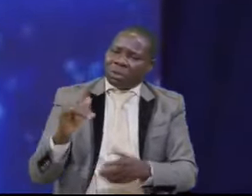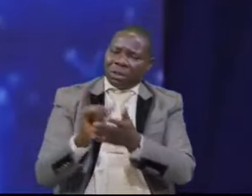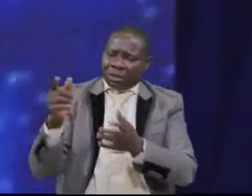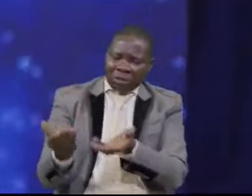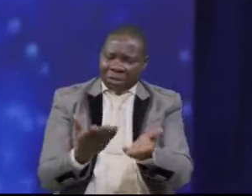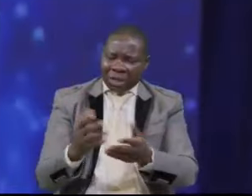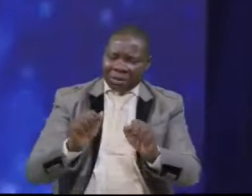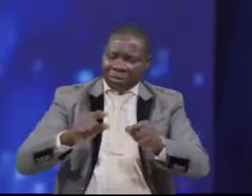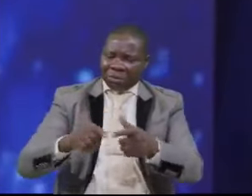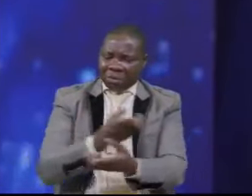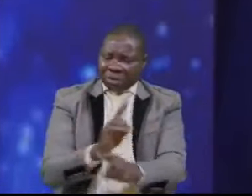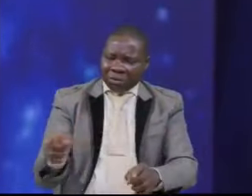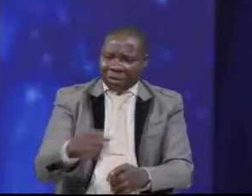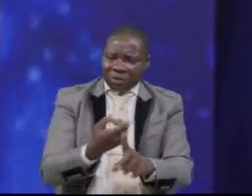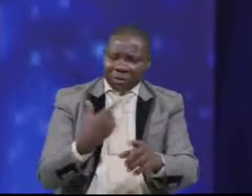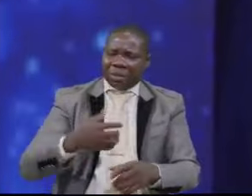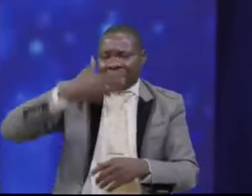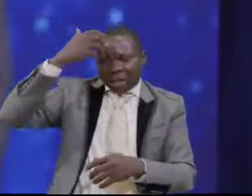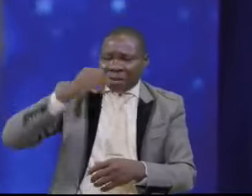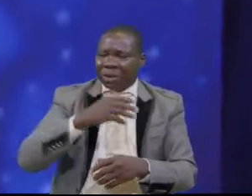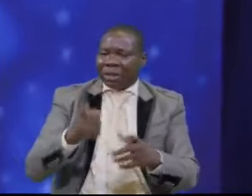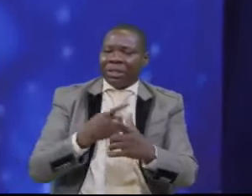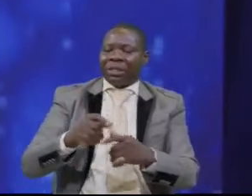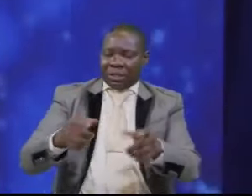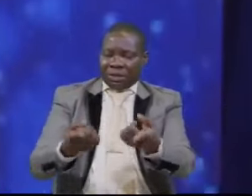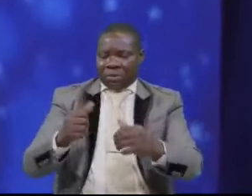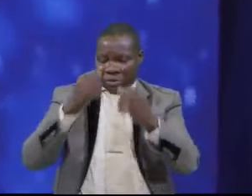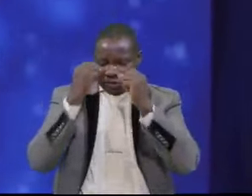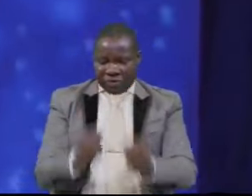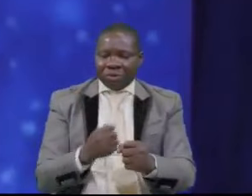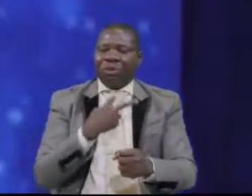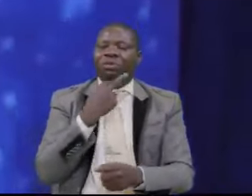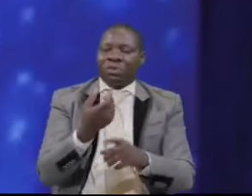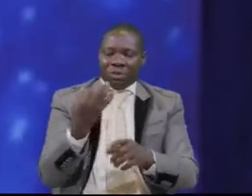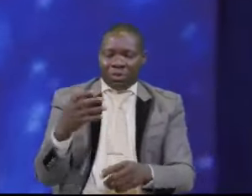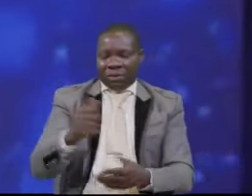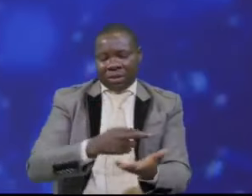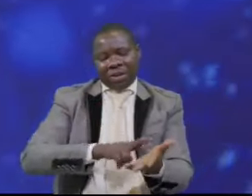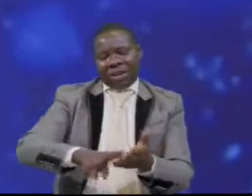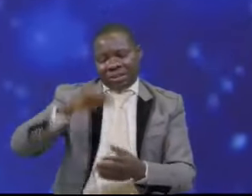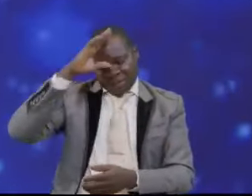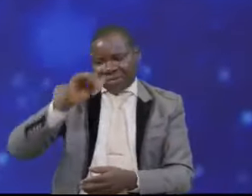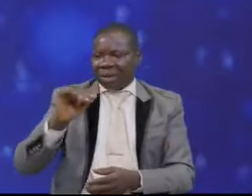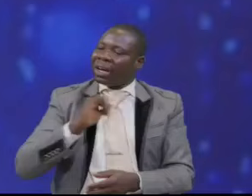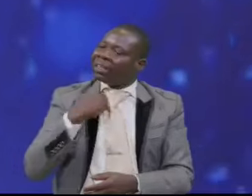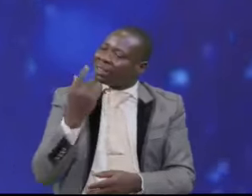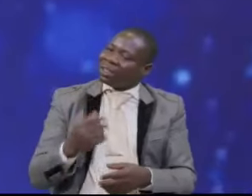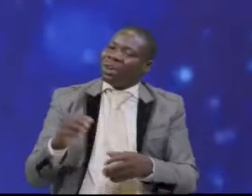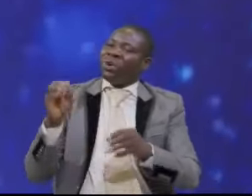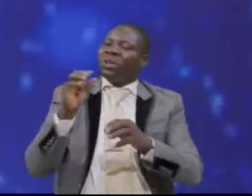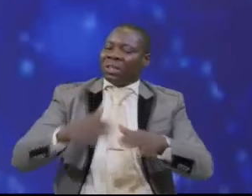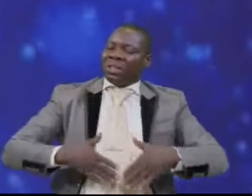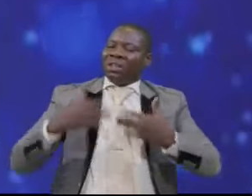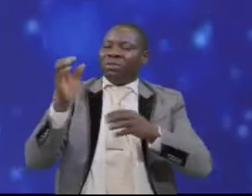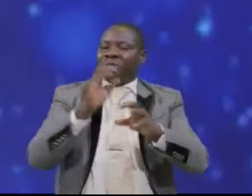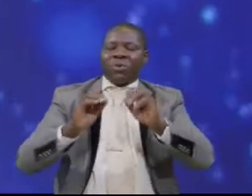here come the strong voice of a righteous man, and he said, live, O king, the Lord, the God